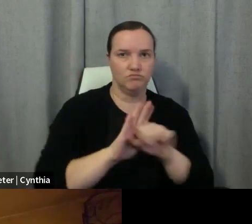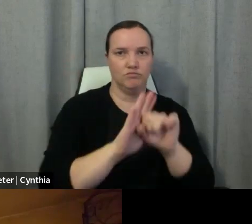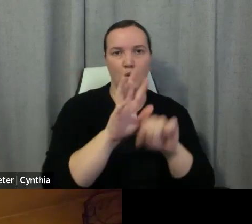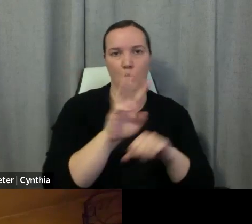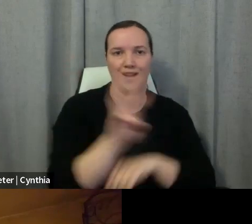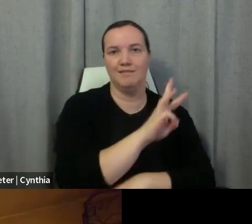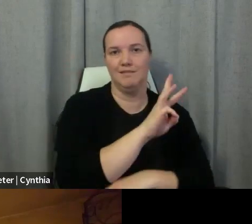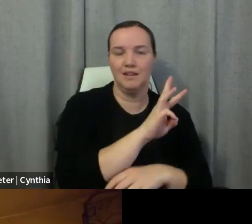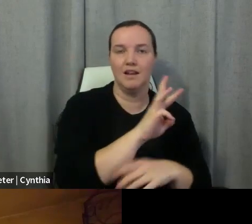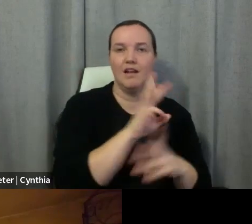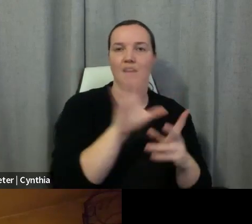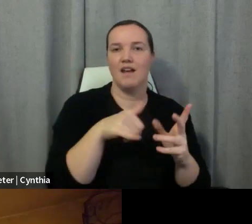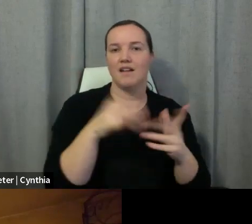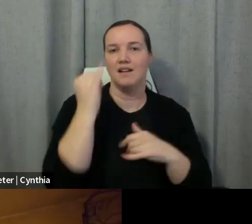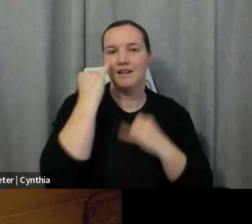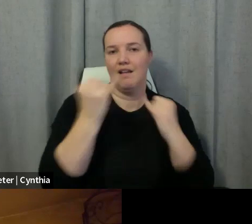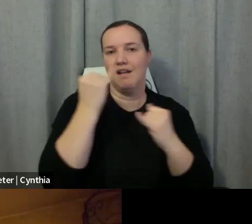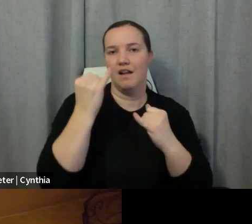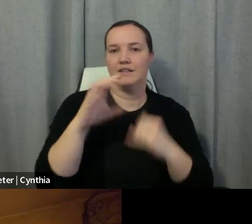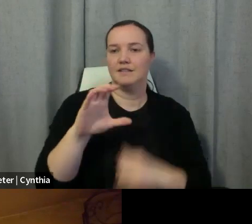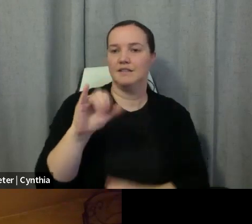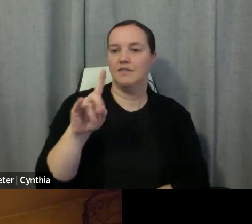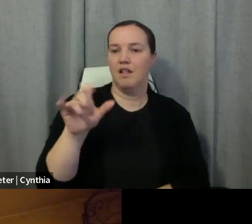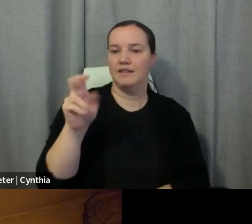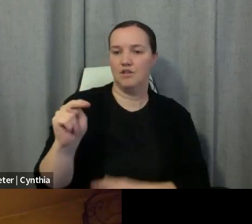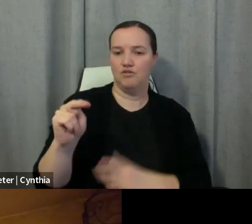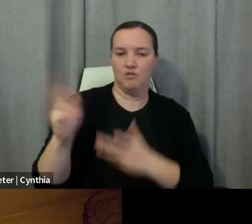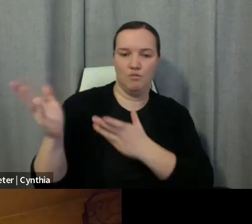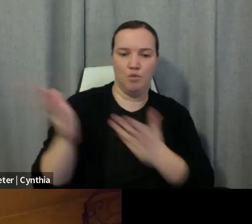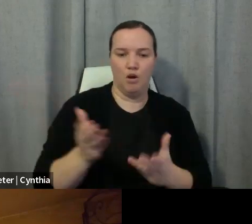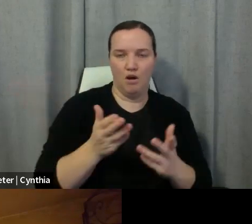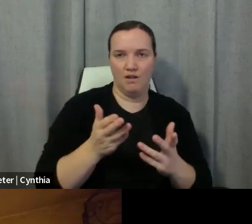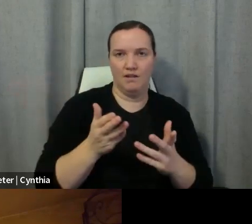the idea that you're bringing this sort of civilization forward. And it was the right and the